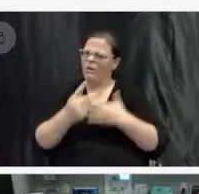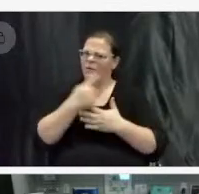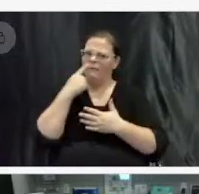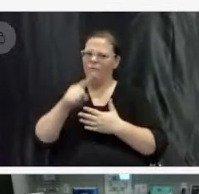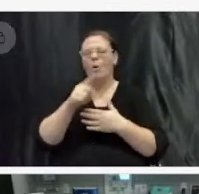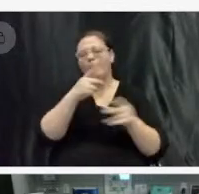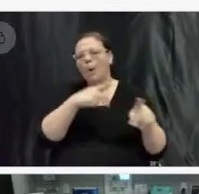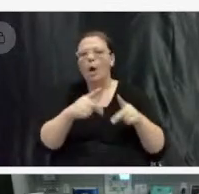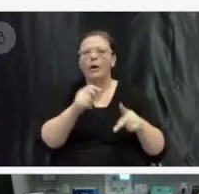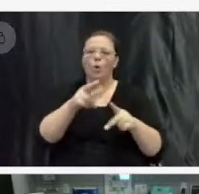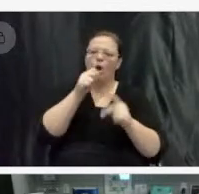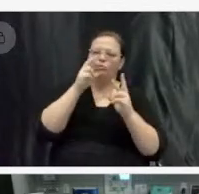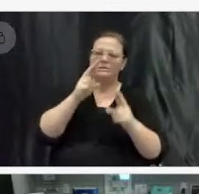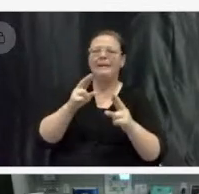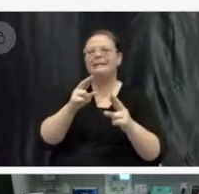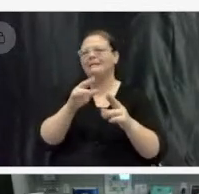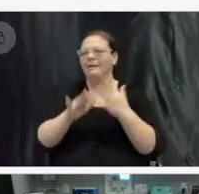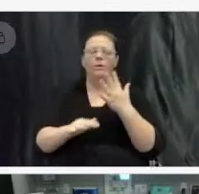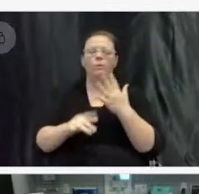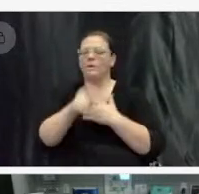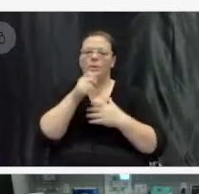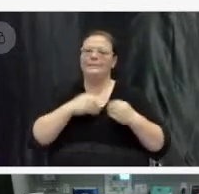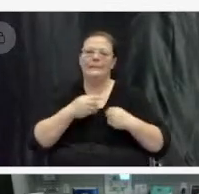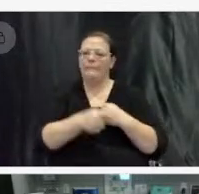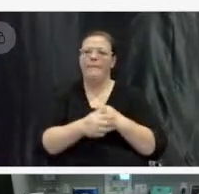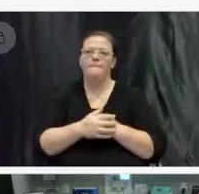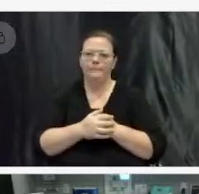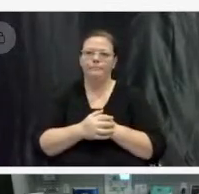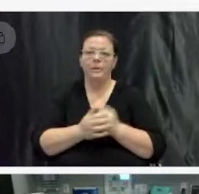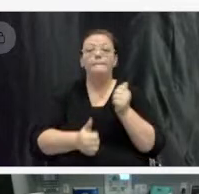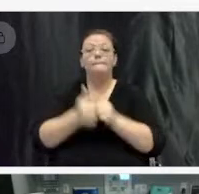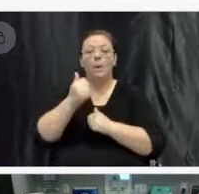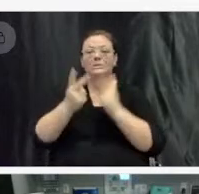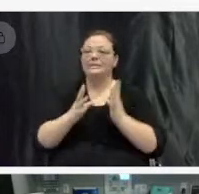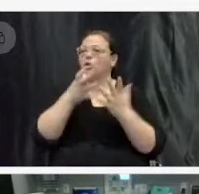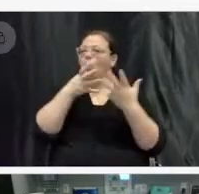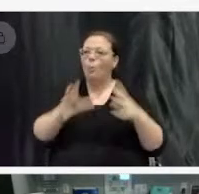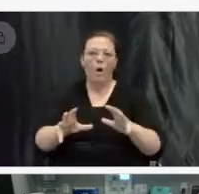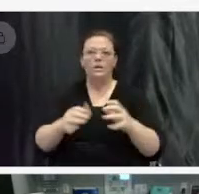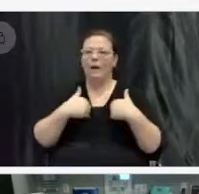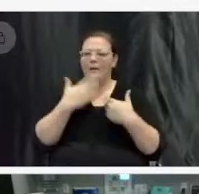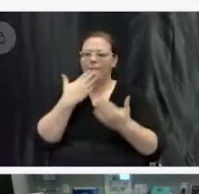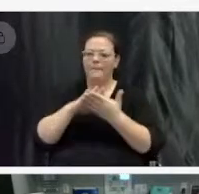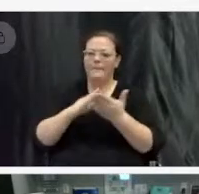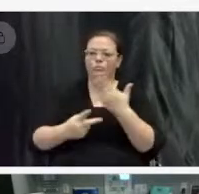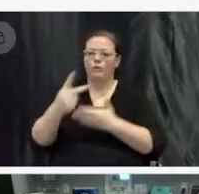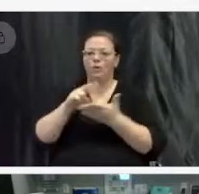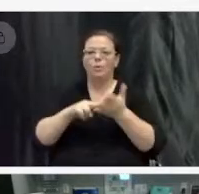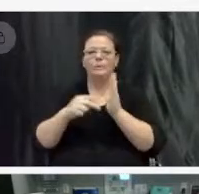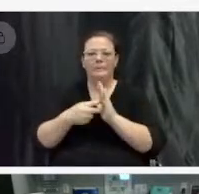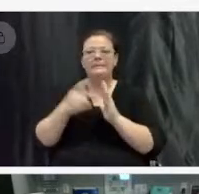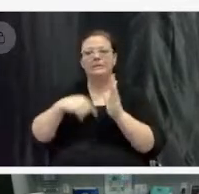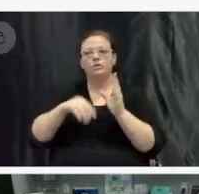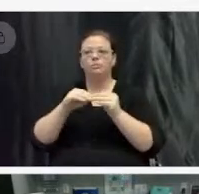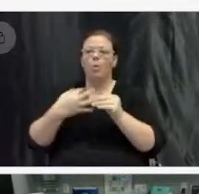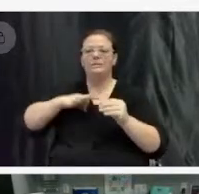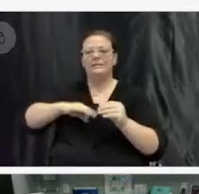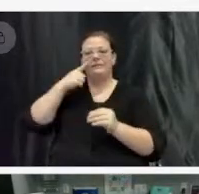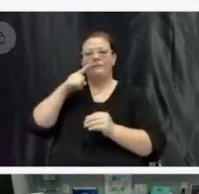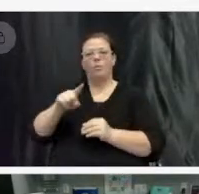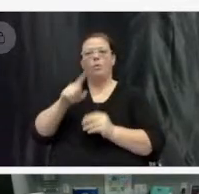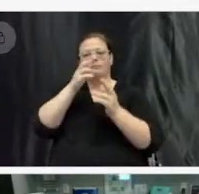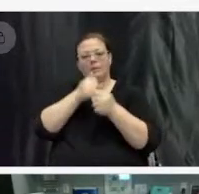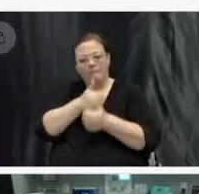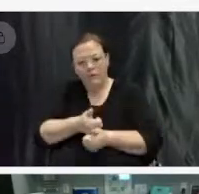neighborhood, their booking is not accepted. The majority of guests do not want to risk getting a bad review, so this only further incentivizes following